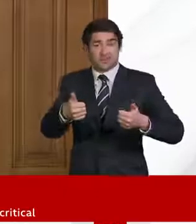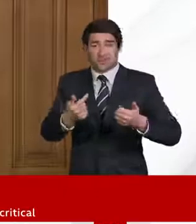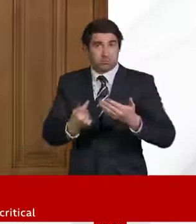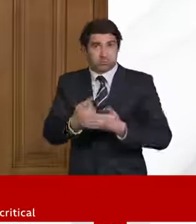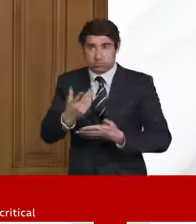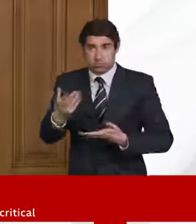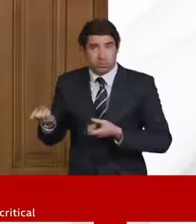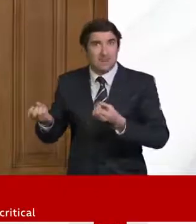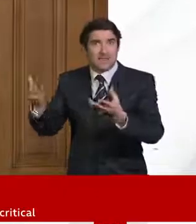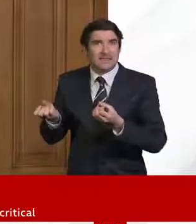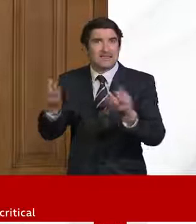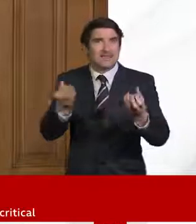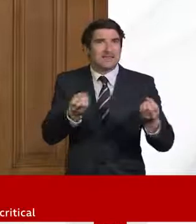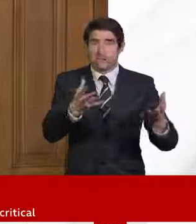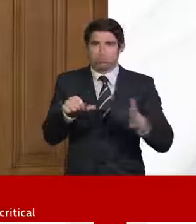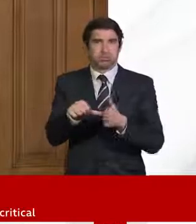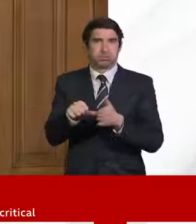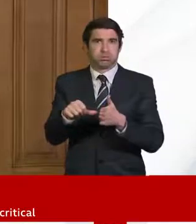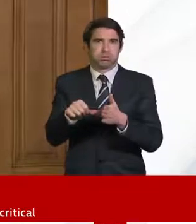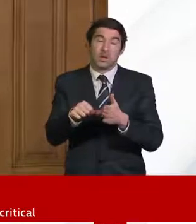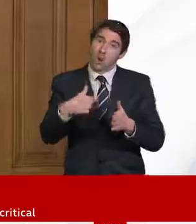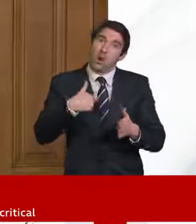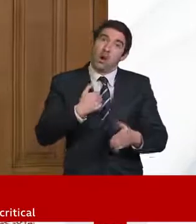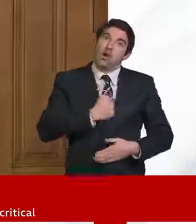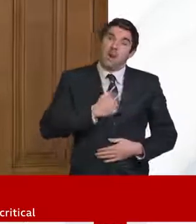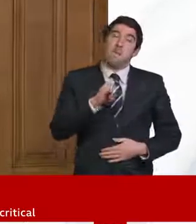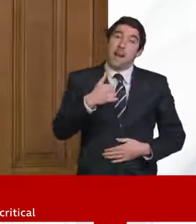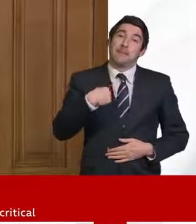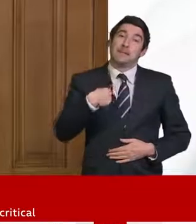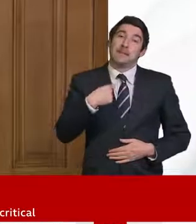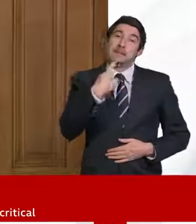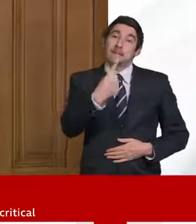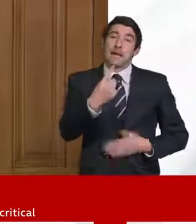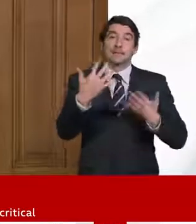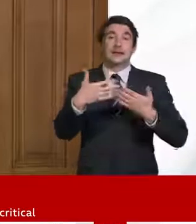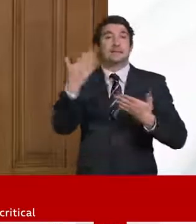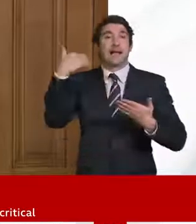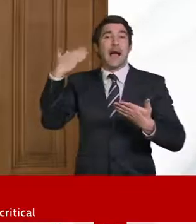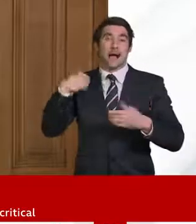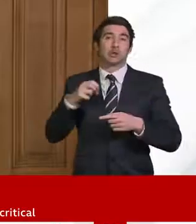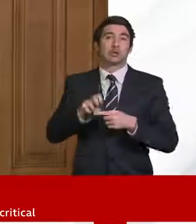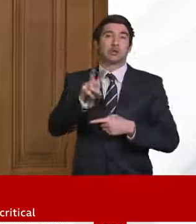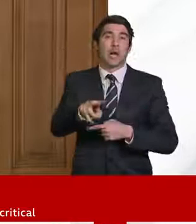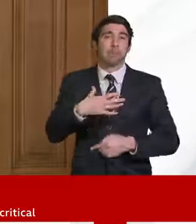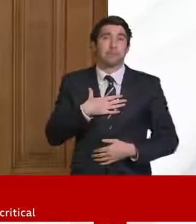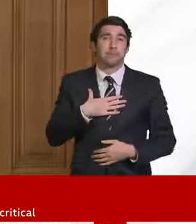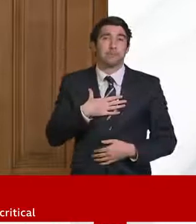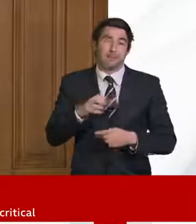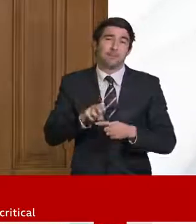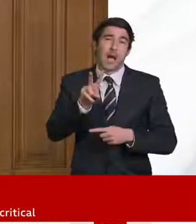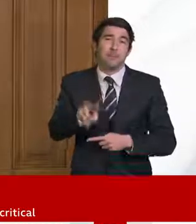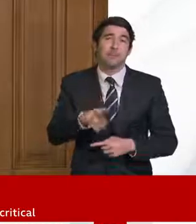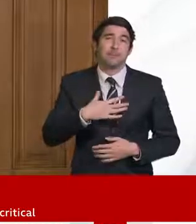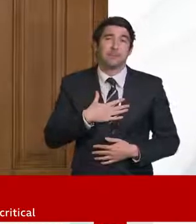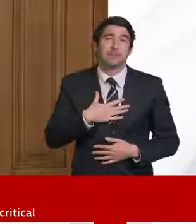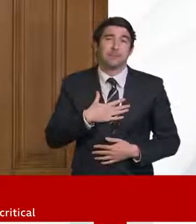our distribution issue had popped back in again. And so the distribution element has been a little bit tricky at times, and we